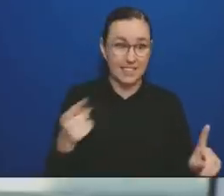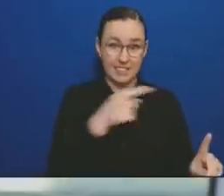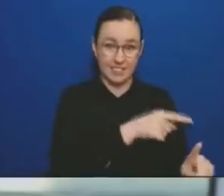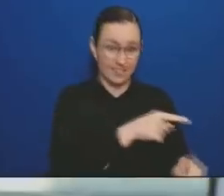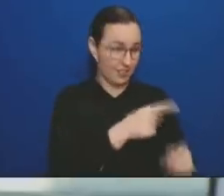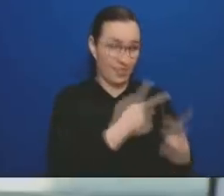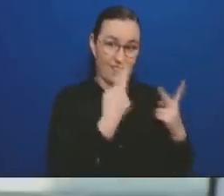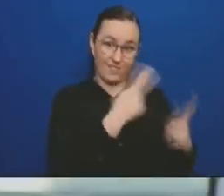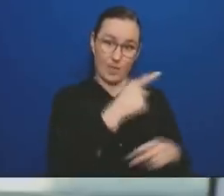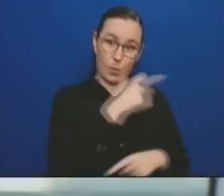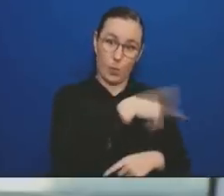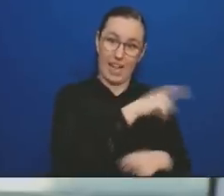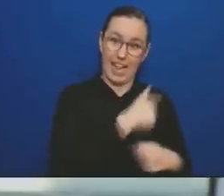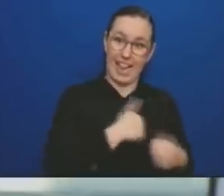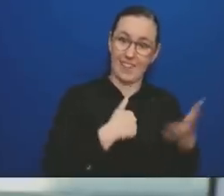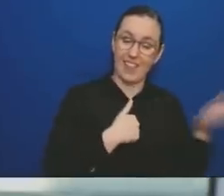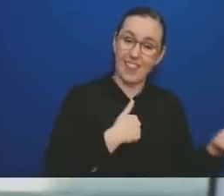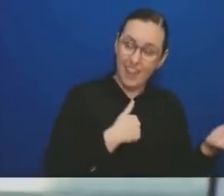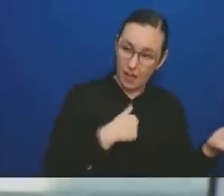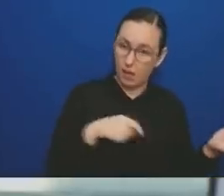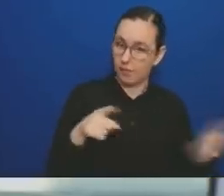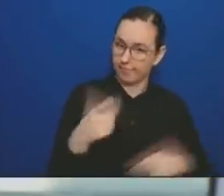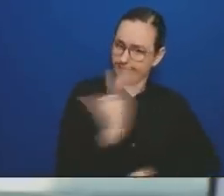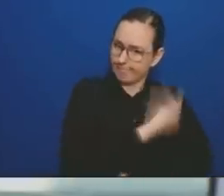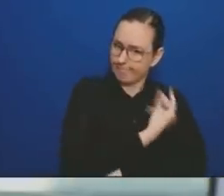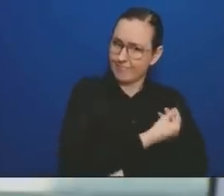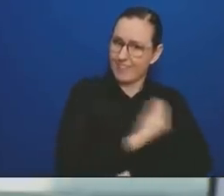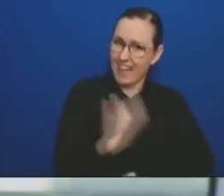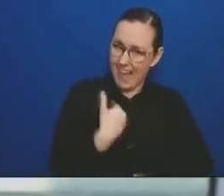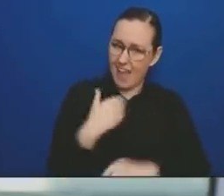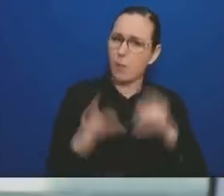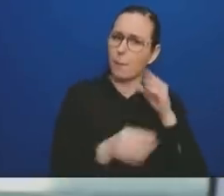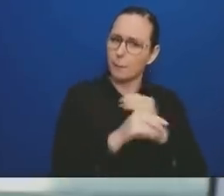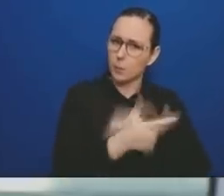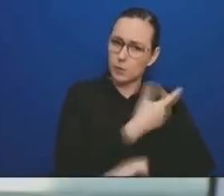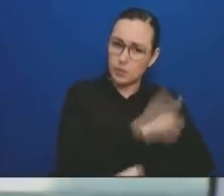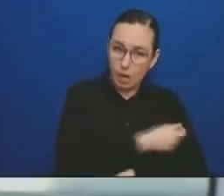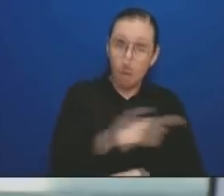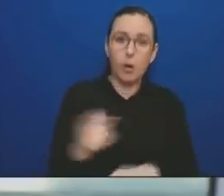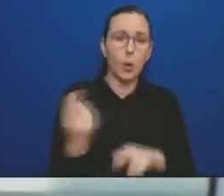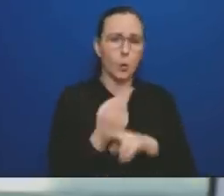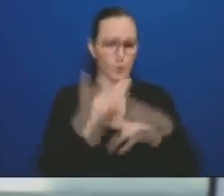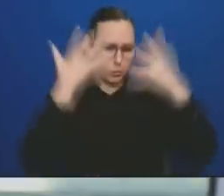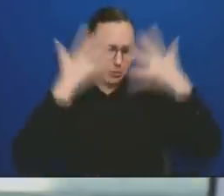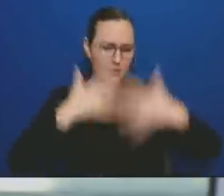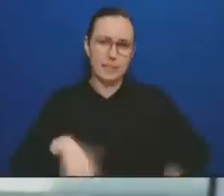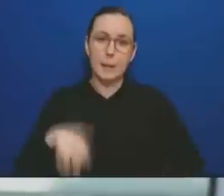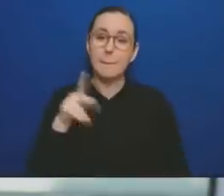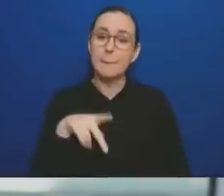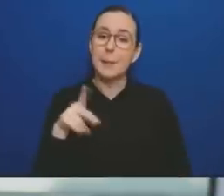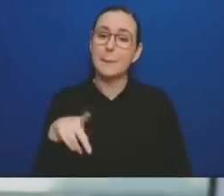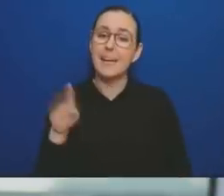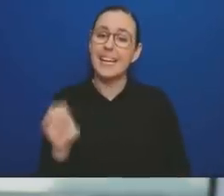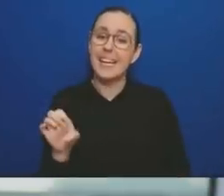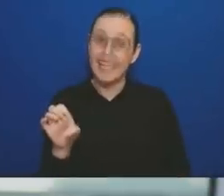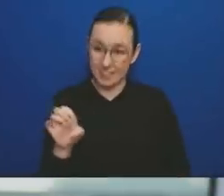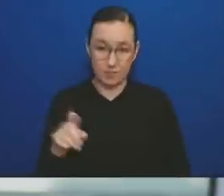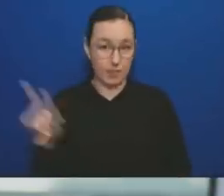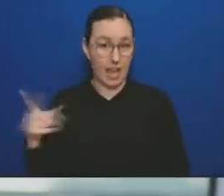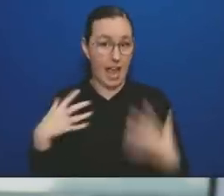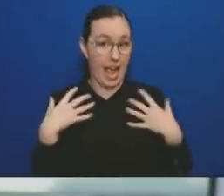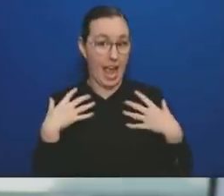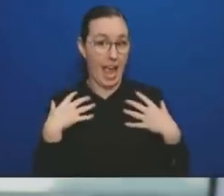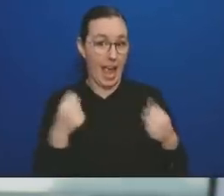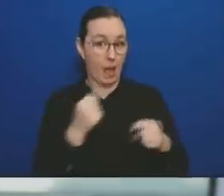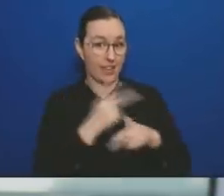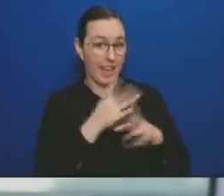and visitors and residents, making sure we got booster doses into everybody, and wearing PPE at all times